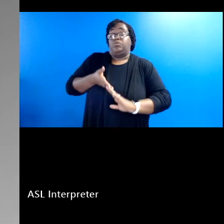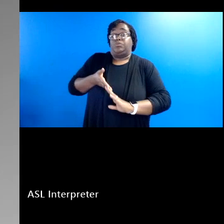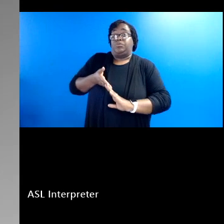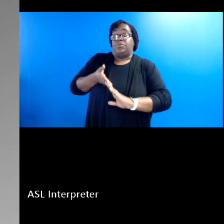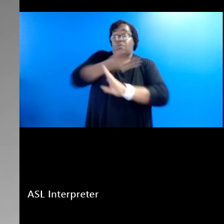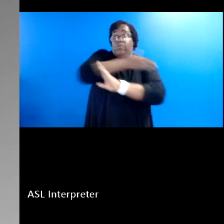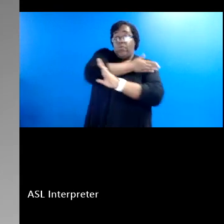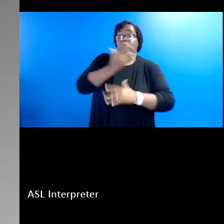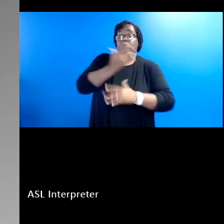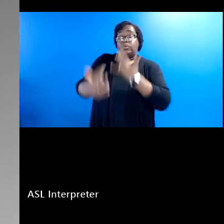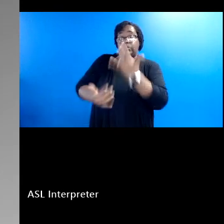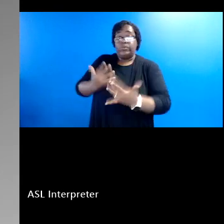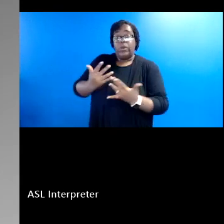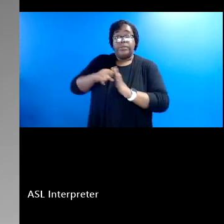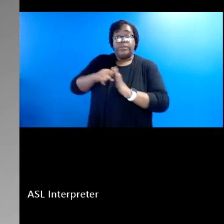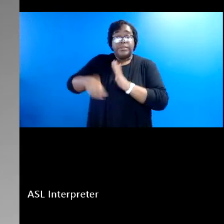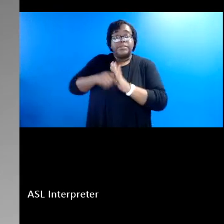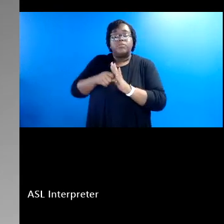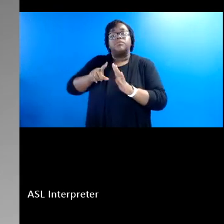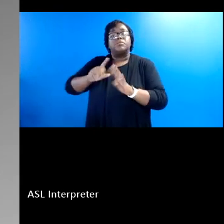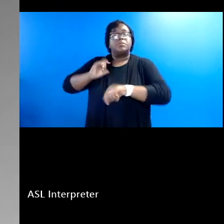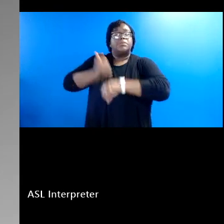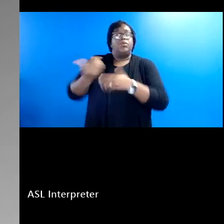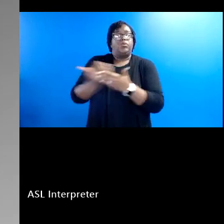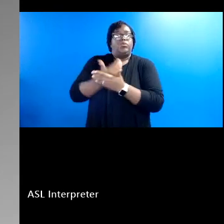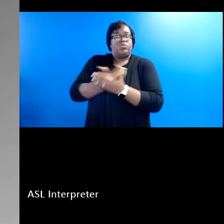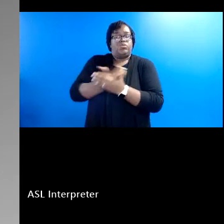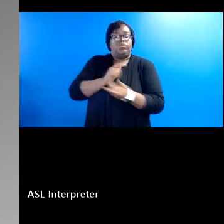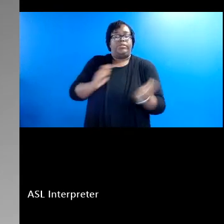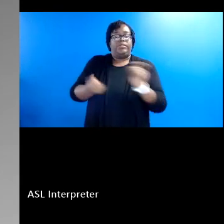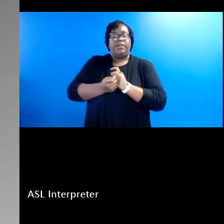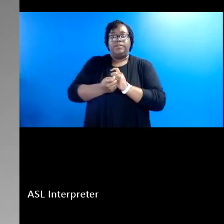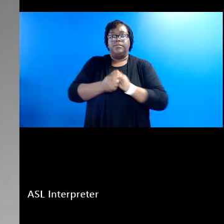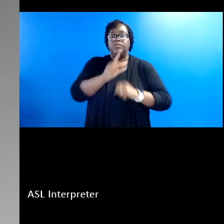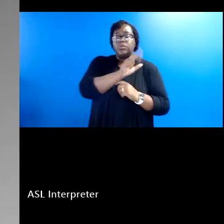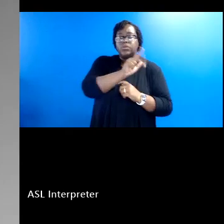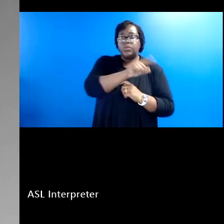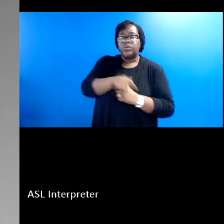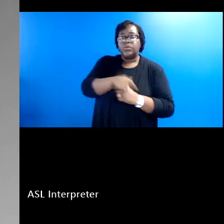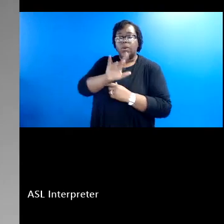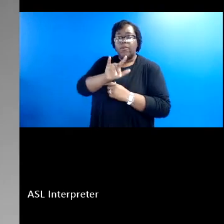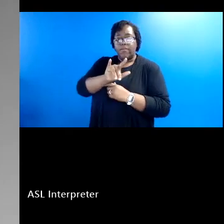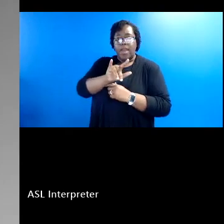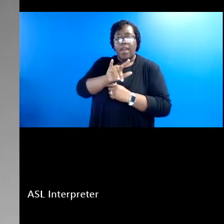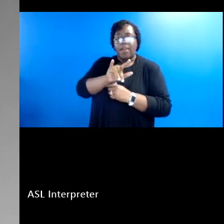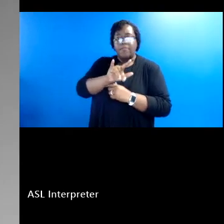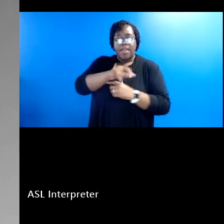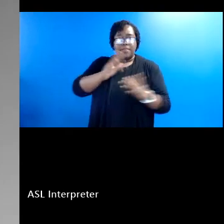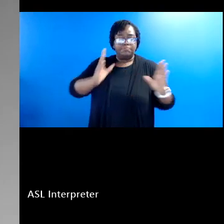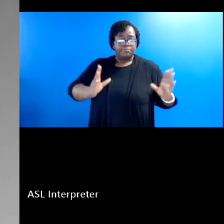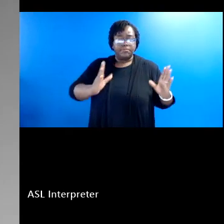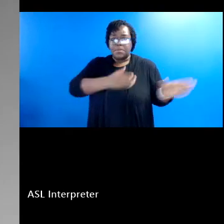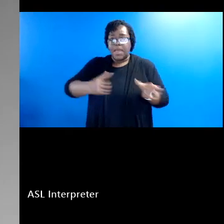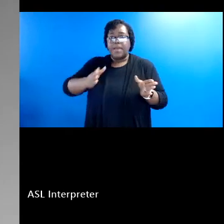wildfire season, we've implemented some changes that we discussed in our 2023 to 2025 wildfire mitigation plan. These changes